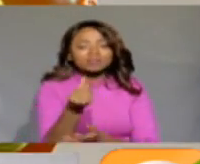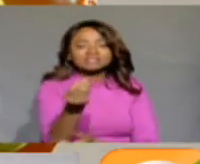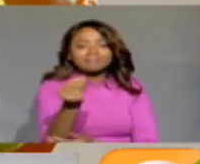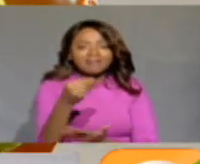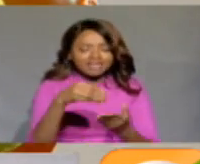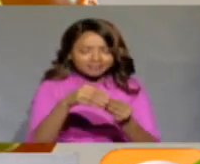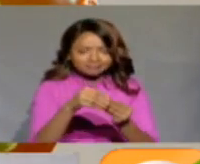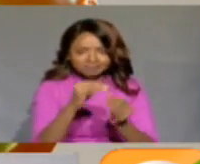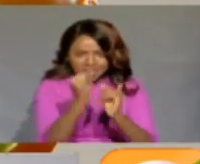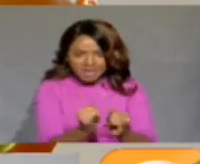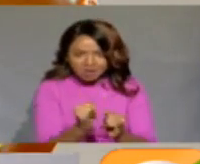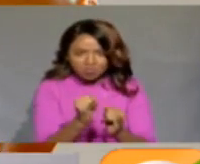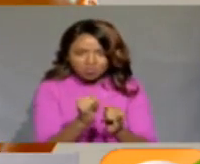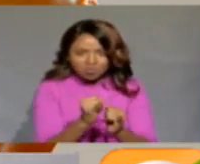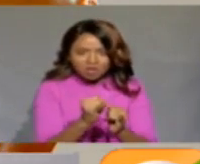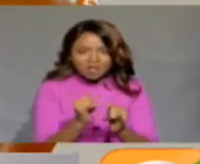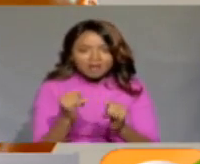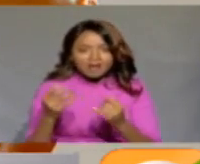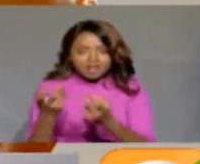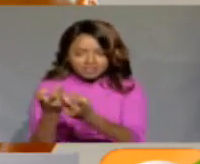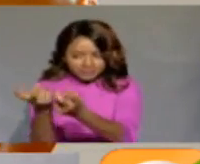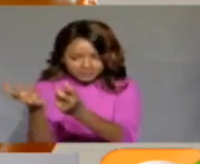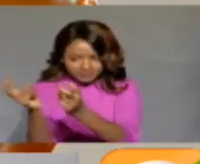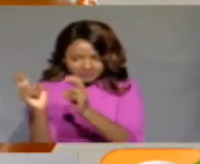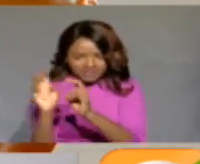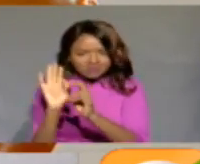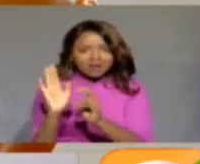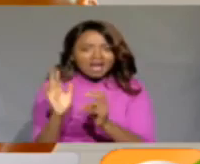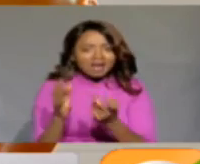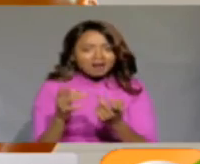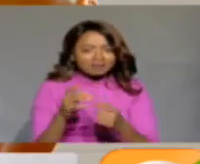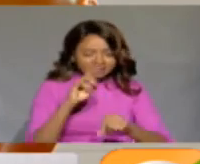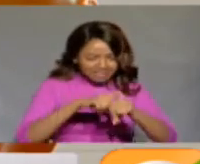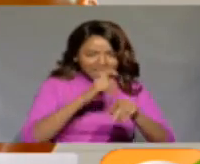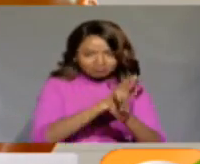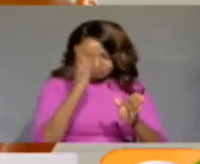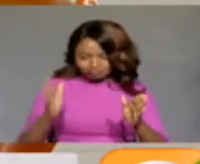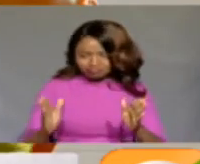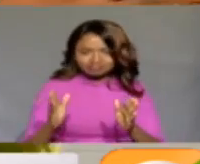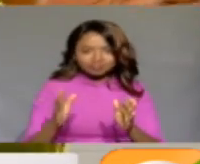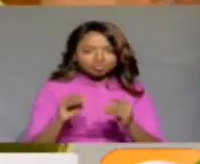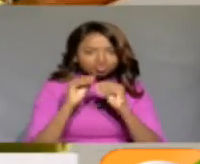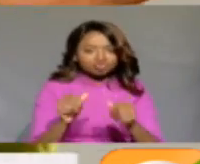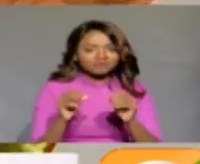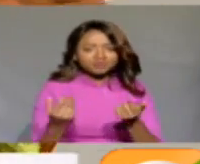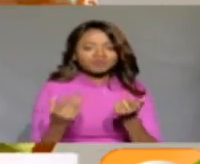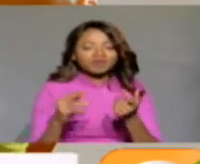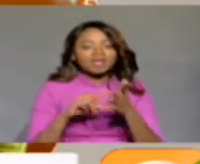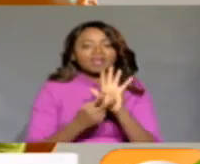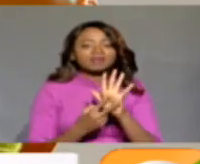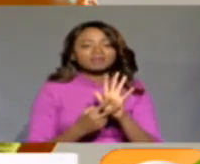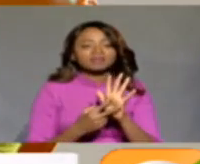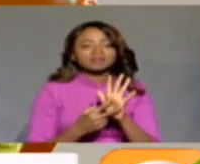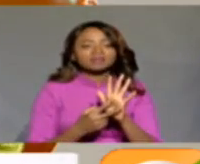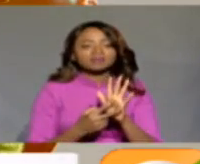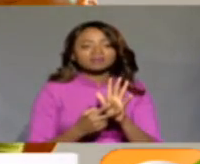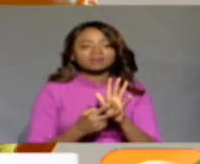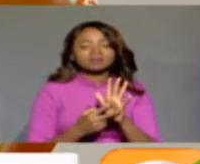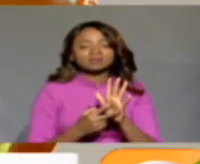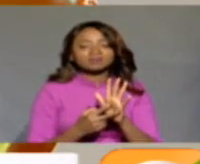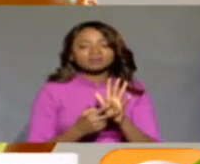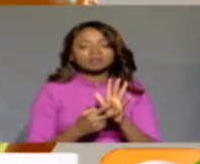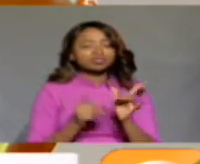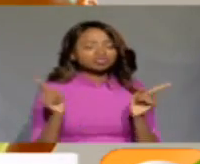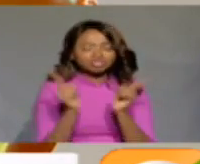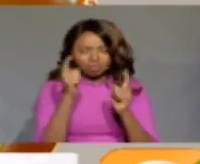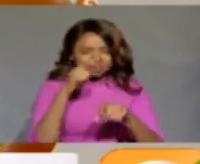bench, and they gave us very hard timelines, and within a